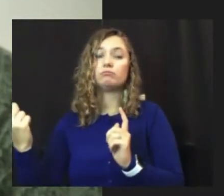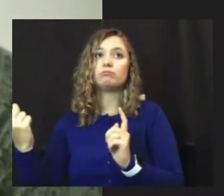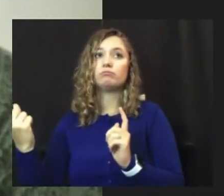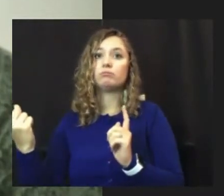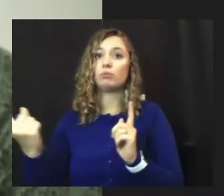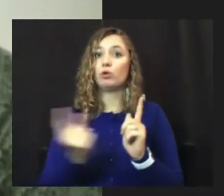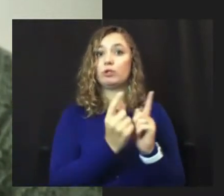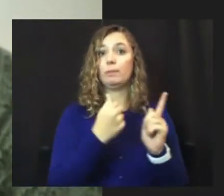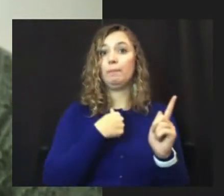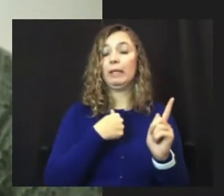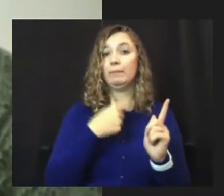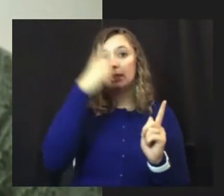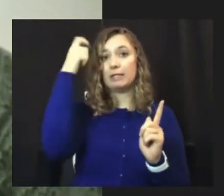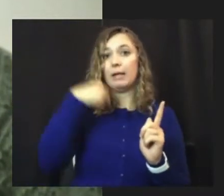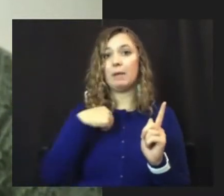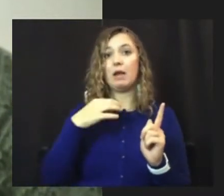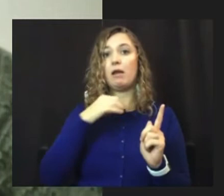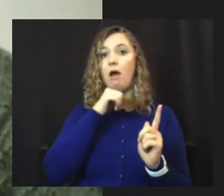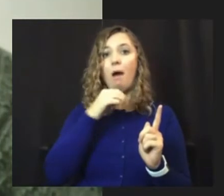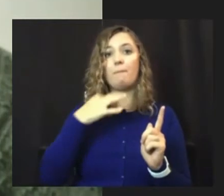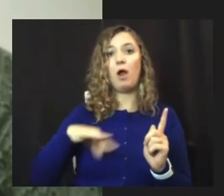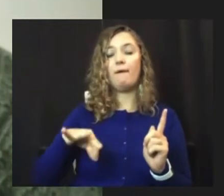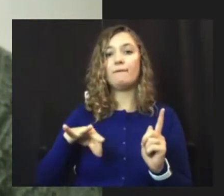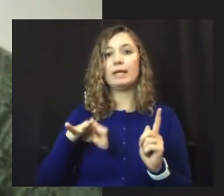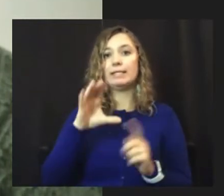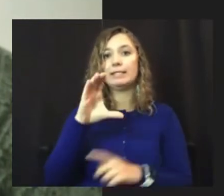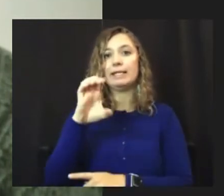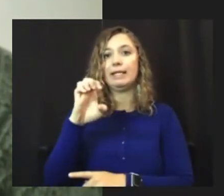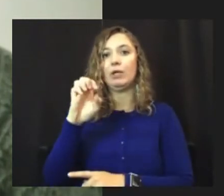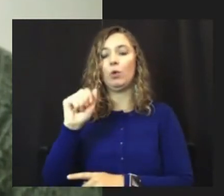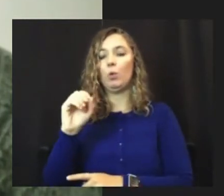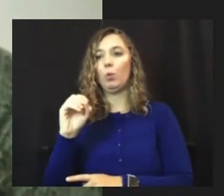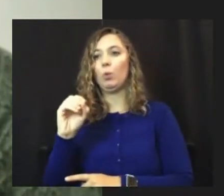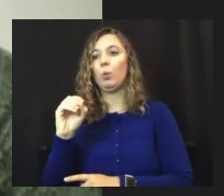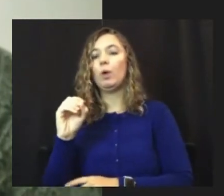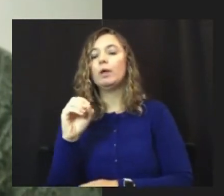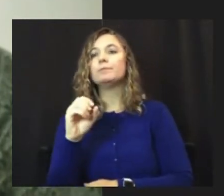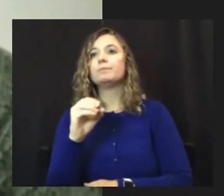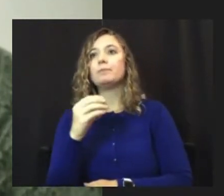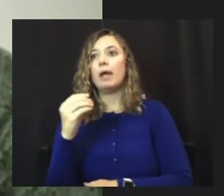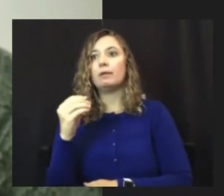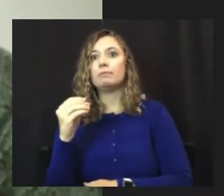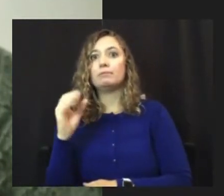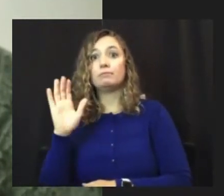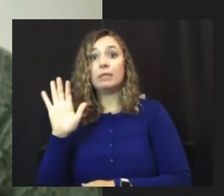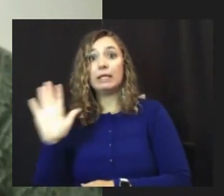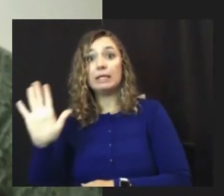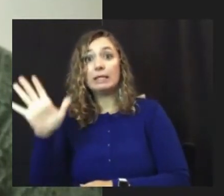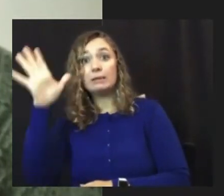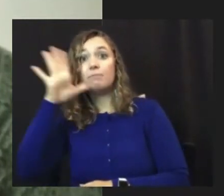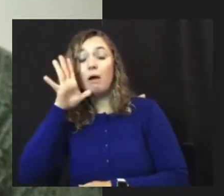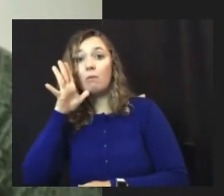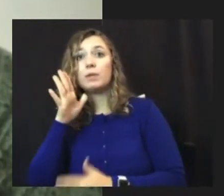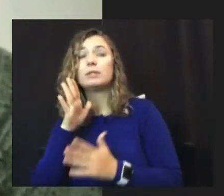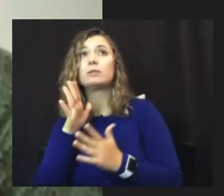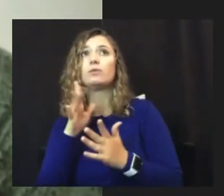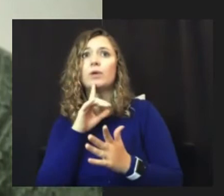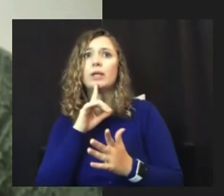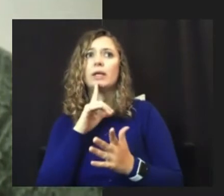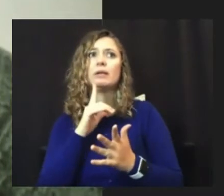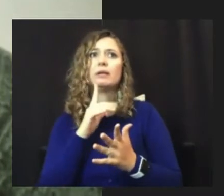Matthew's mother had been begging all the mainstream autistic or autism